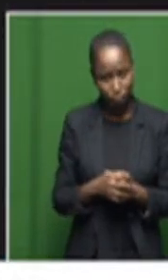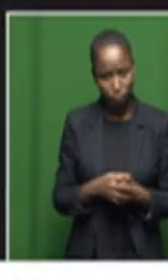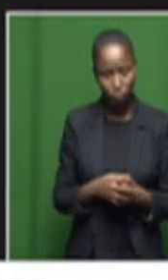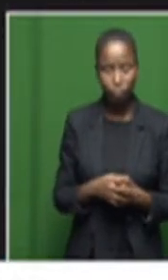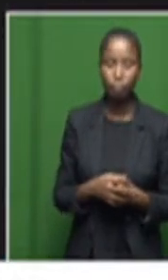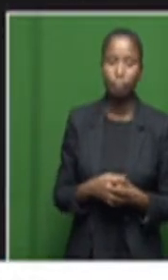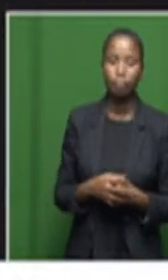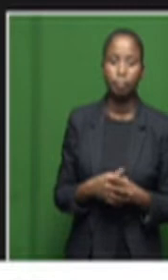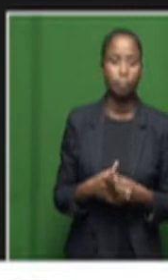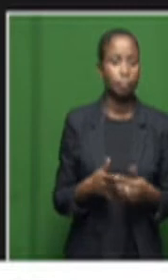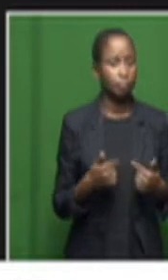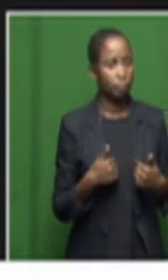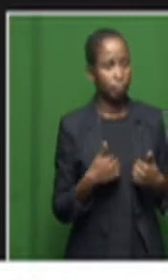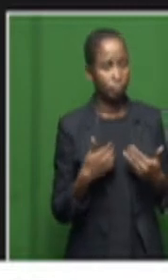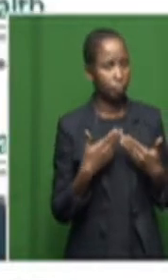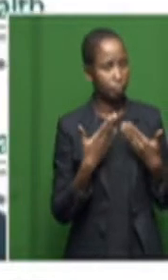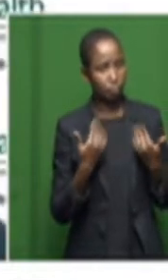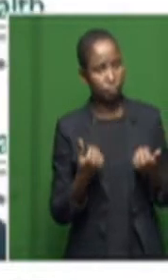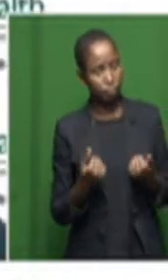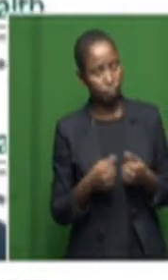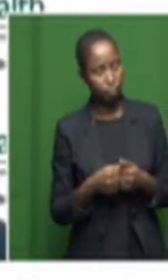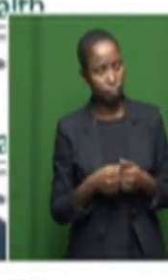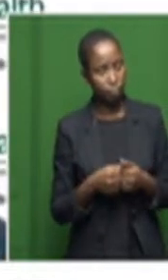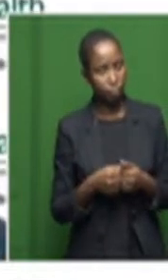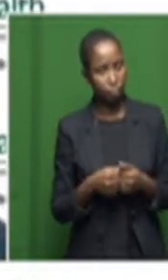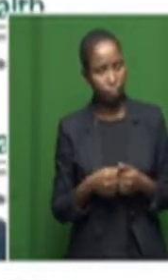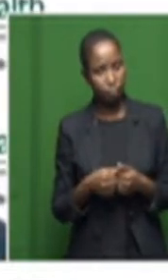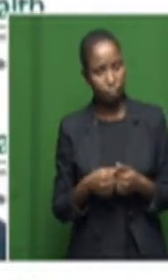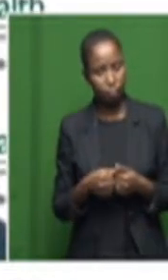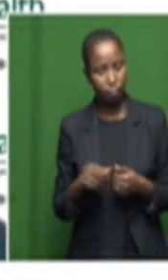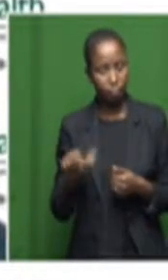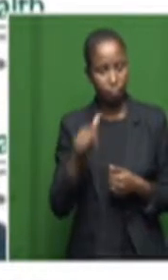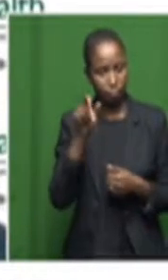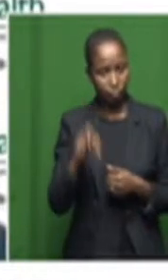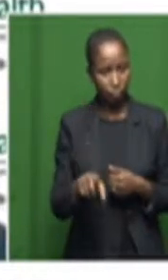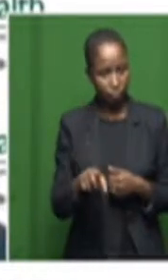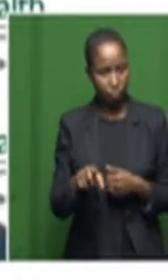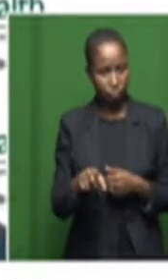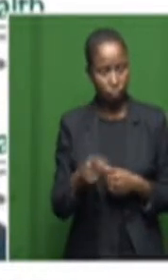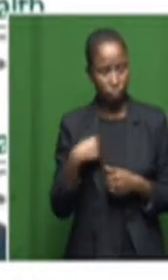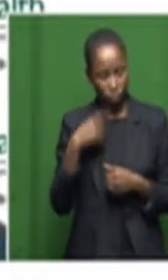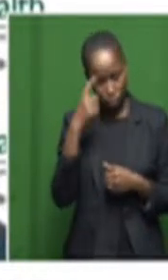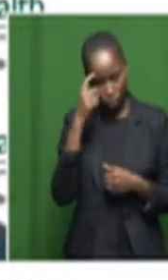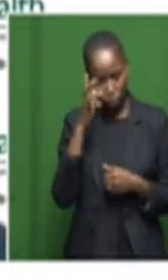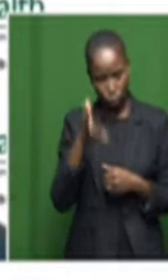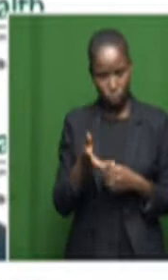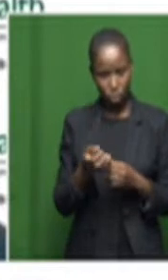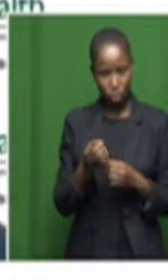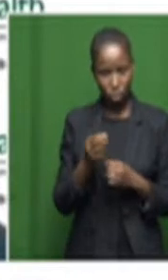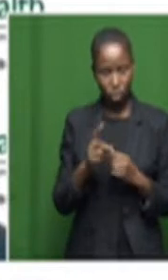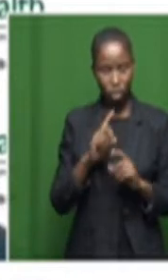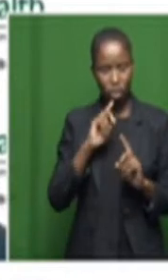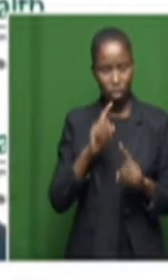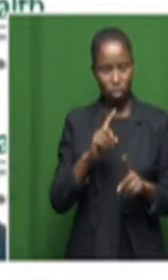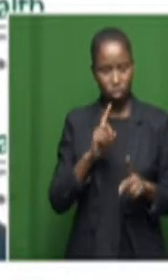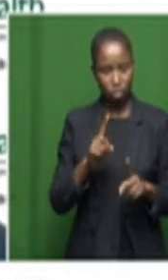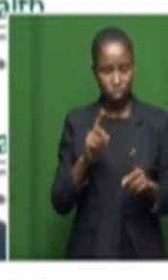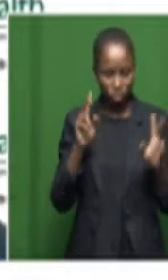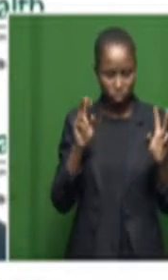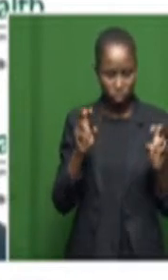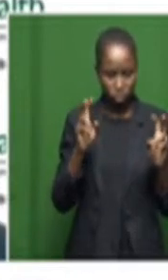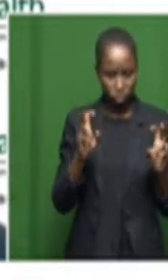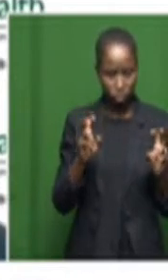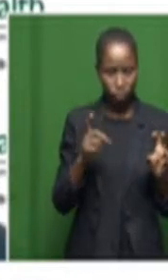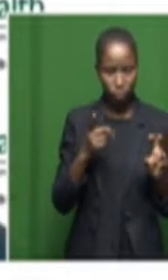I don't know whether somebody else, I thought you would also venture into